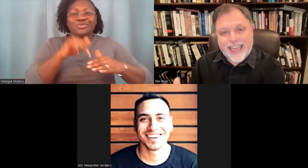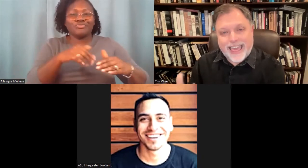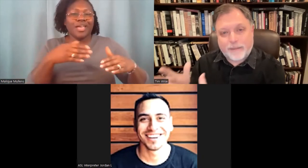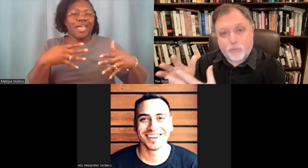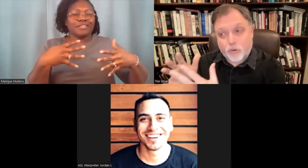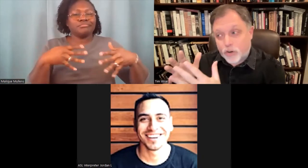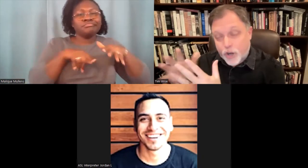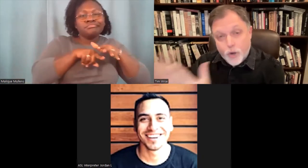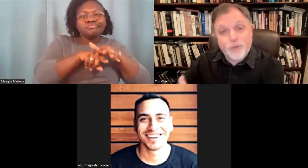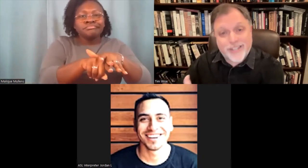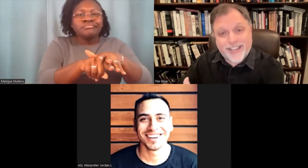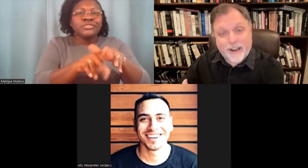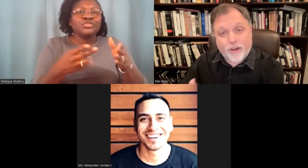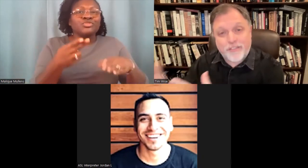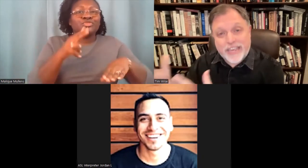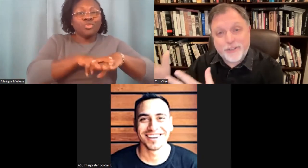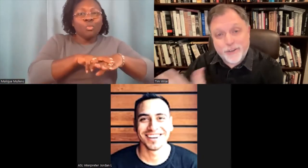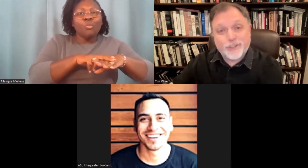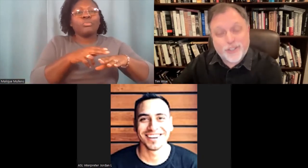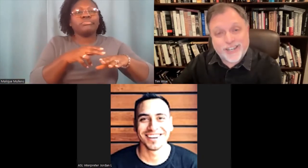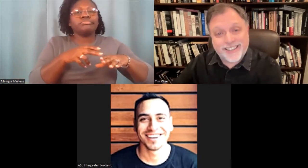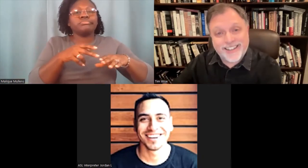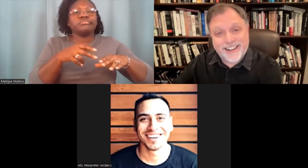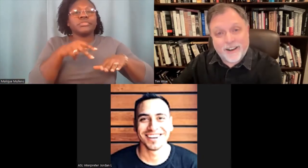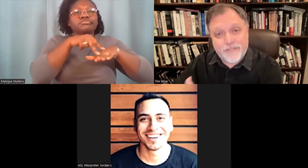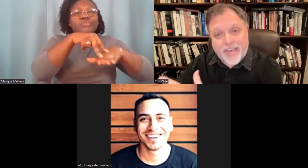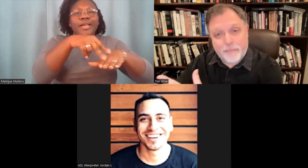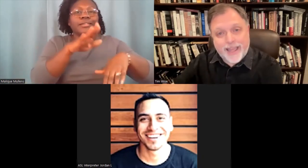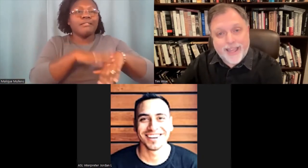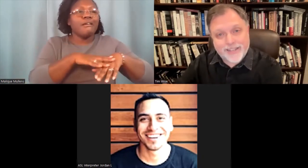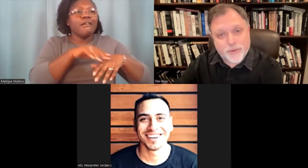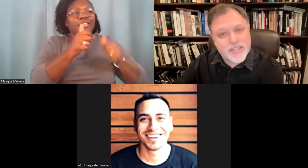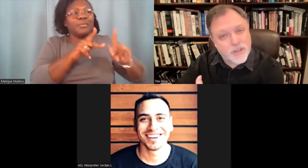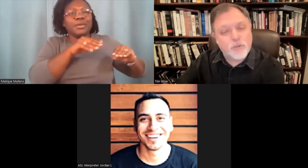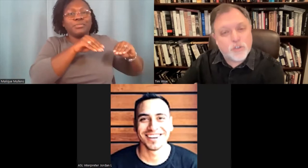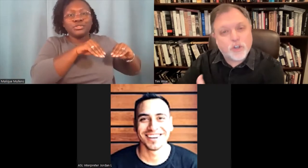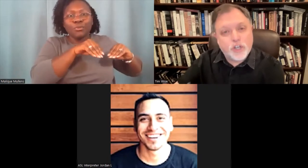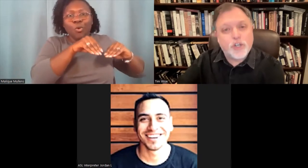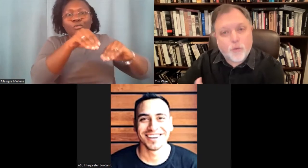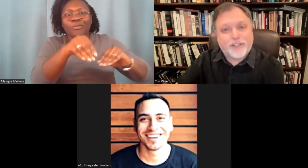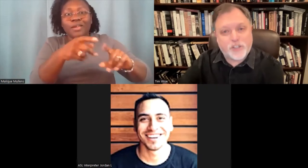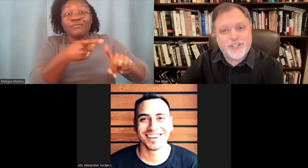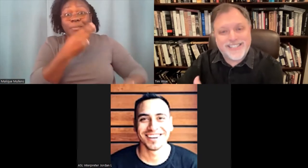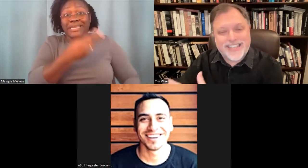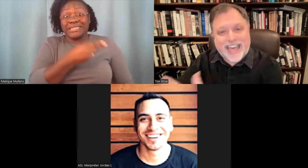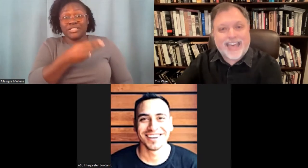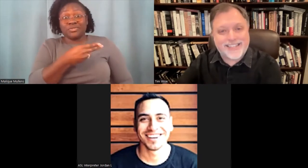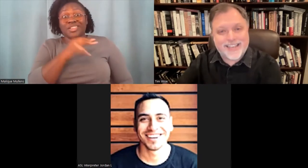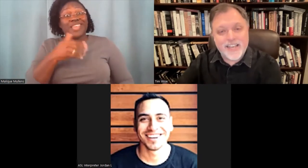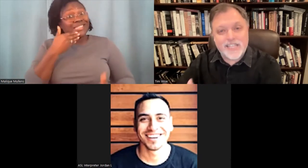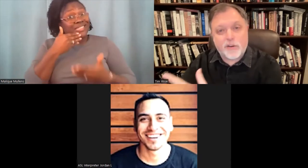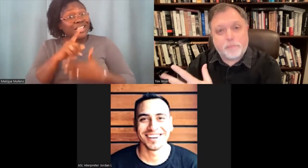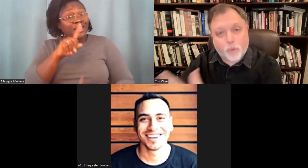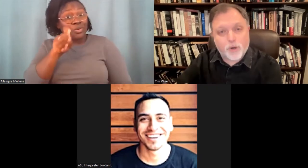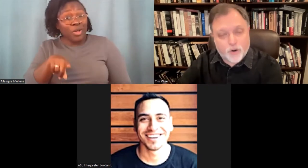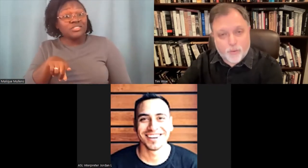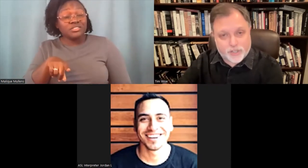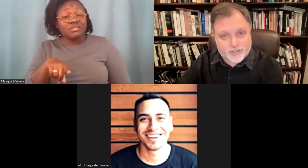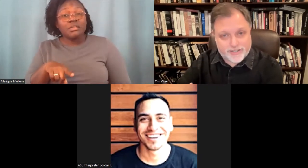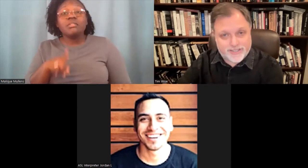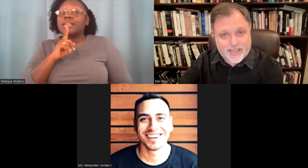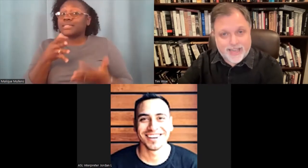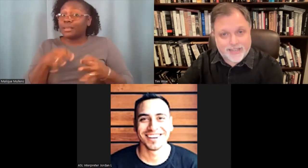earlier and I'm coasting on the inertia of that past, right? Those are good questions to ask. They're